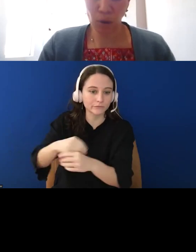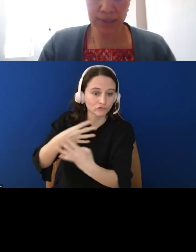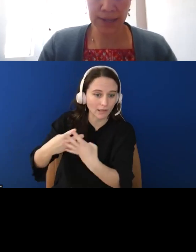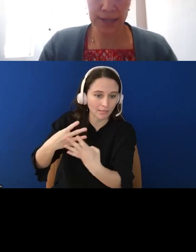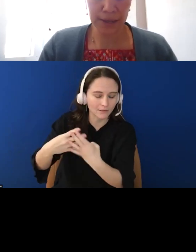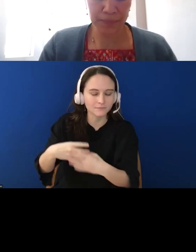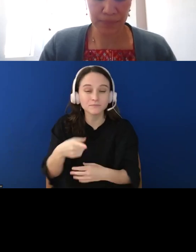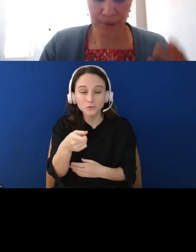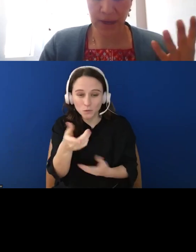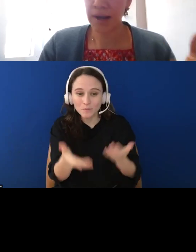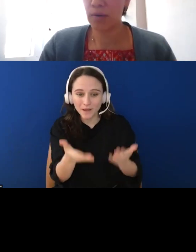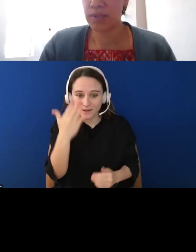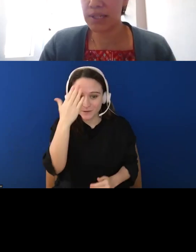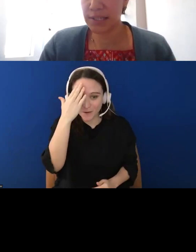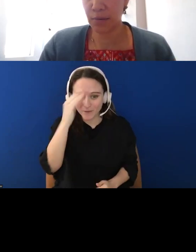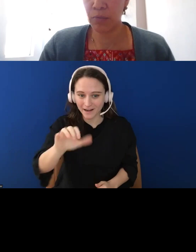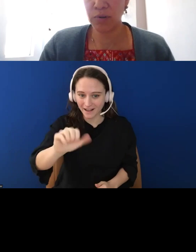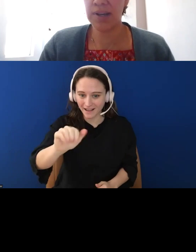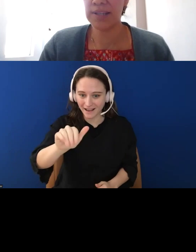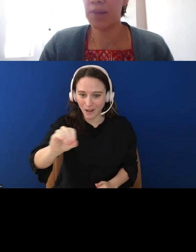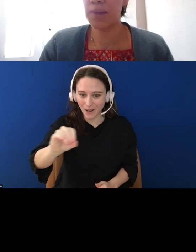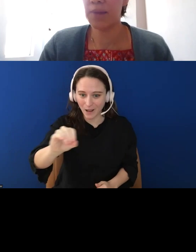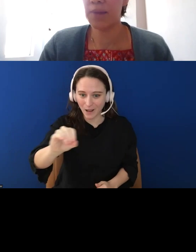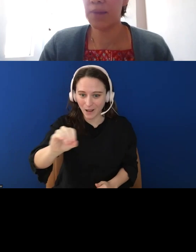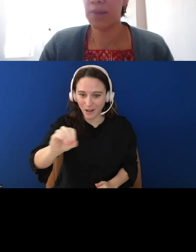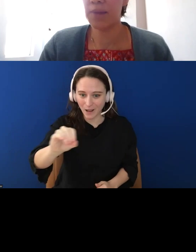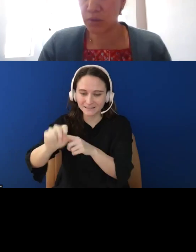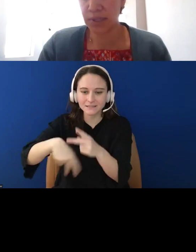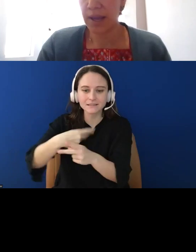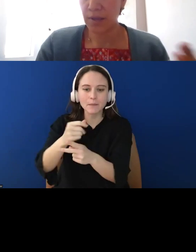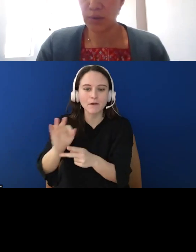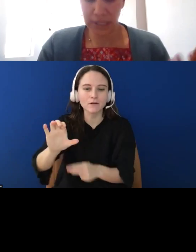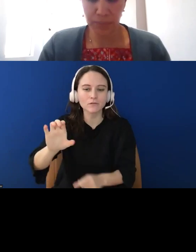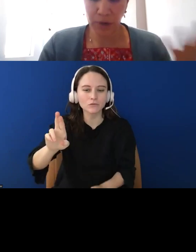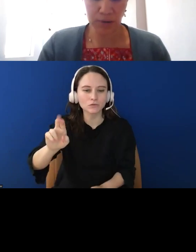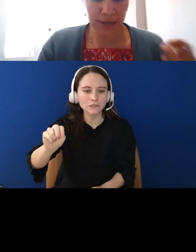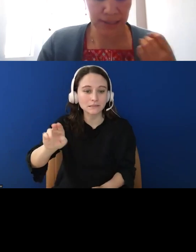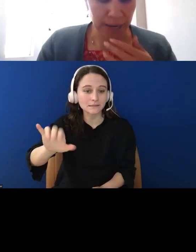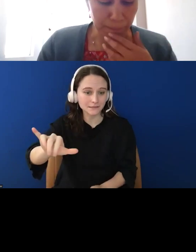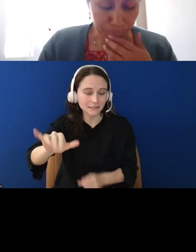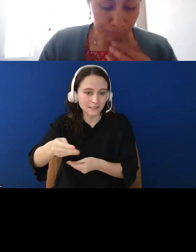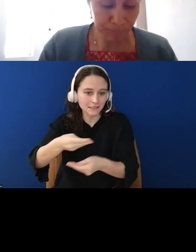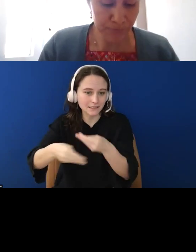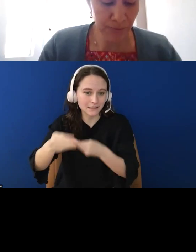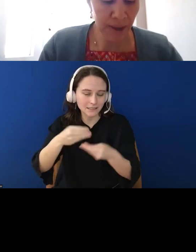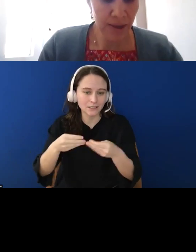may know that cacao seeds was a currency that was used during the pre-contact